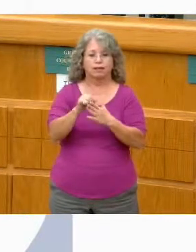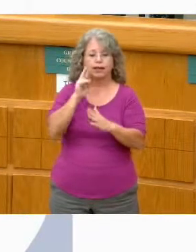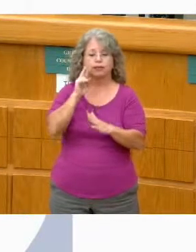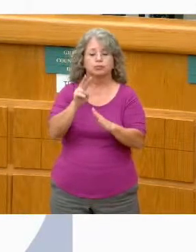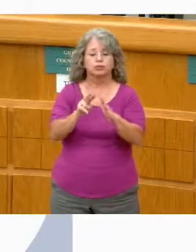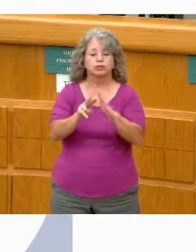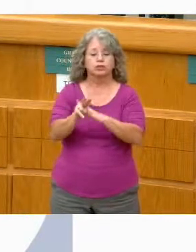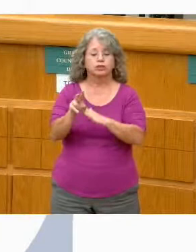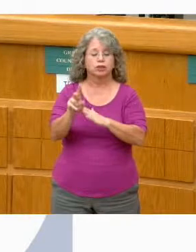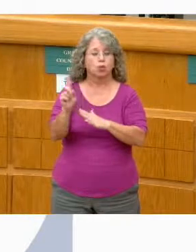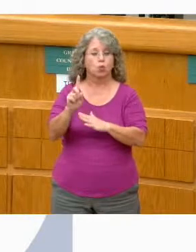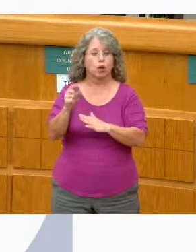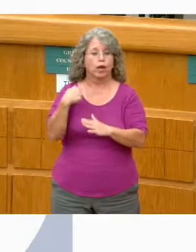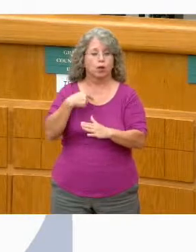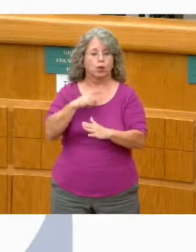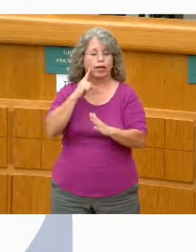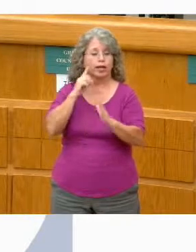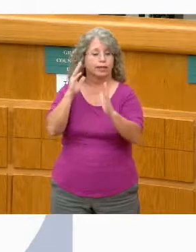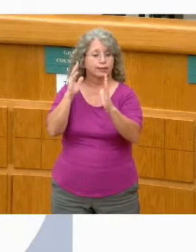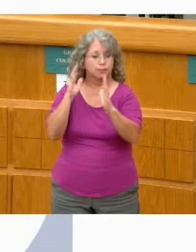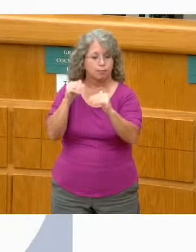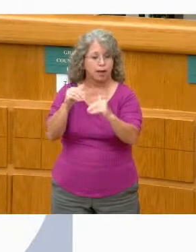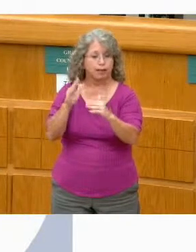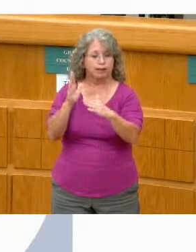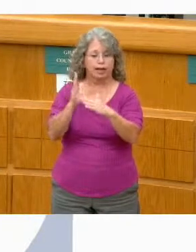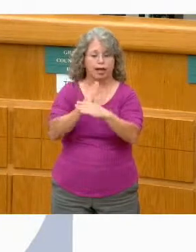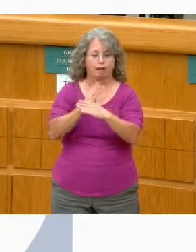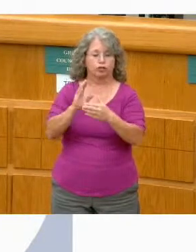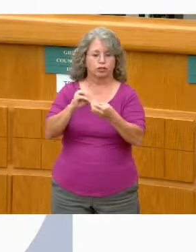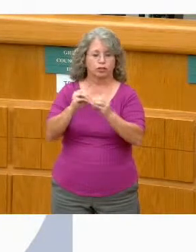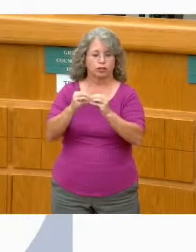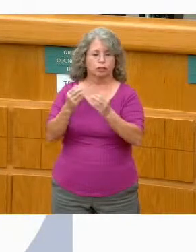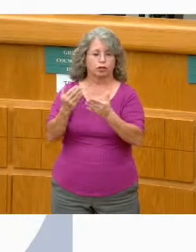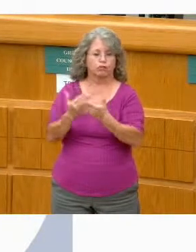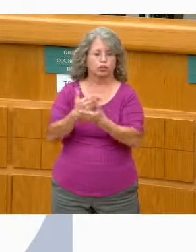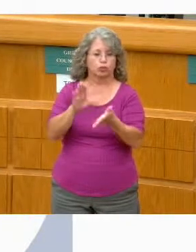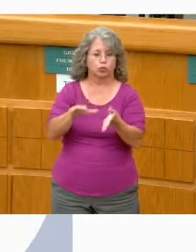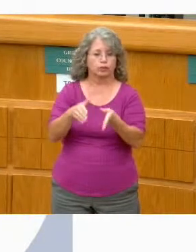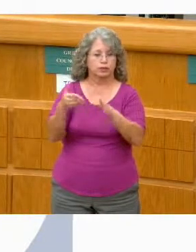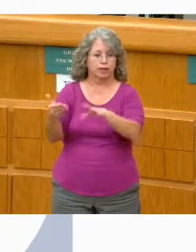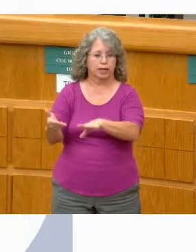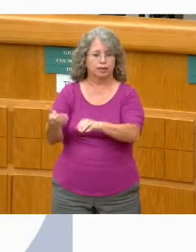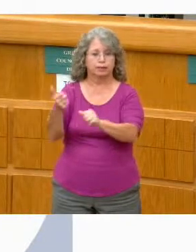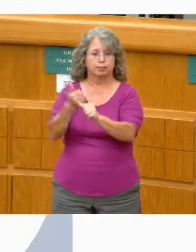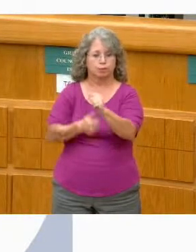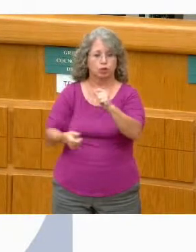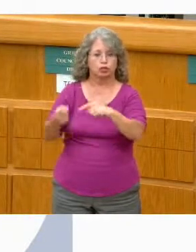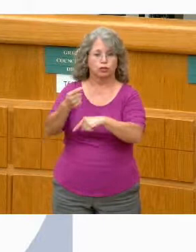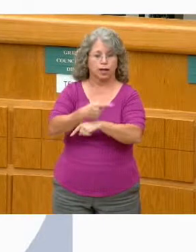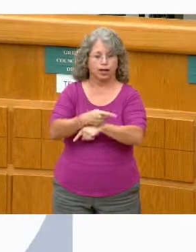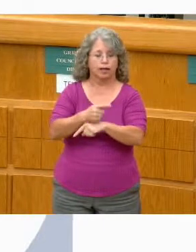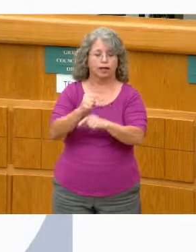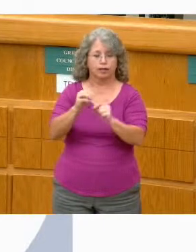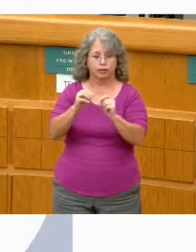darker blue is projecting where we expect these average number of new cases or new fatalities per day